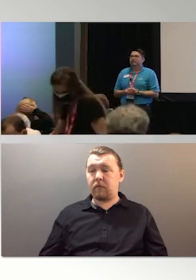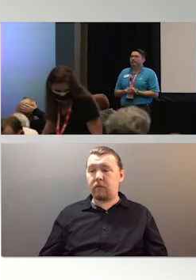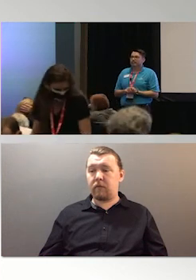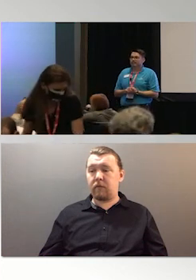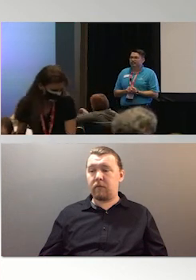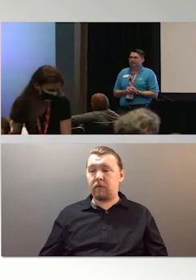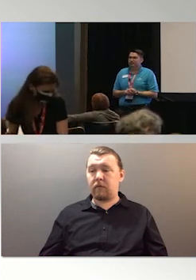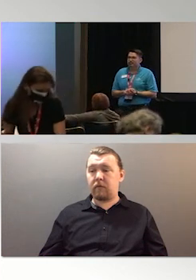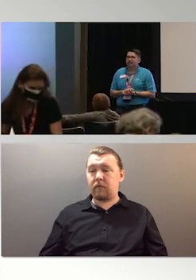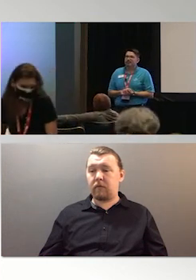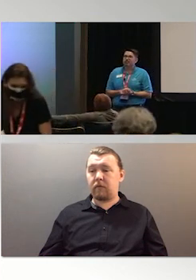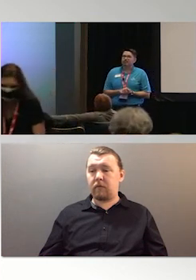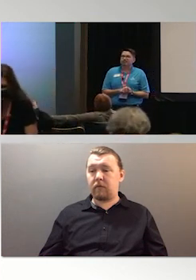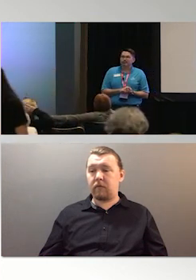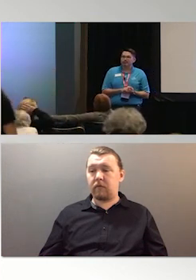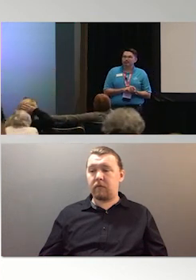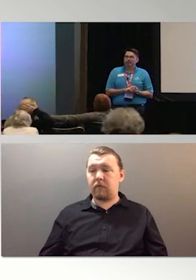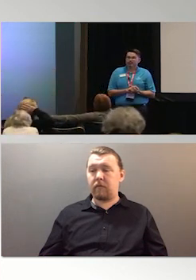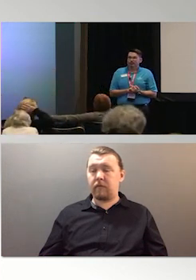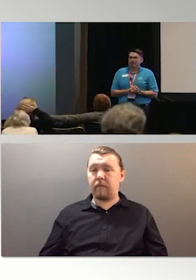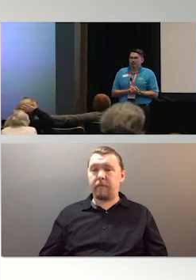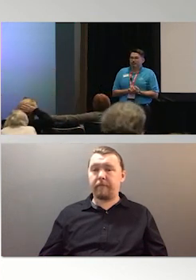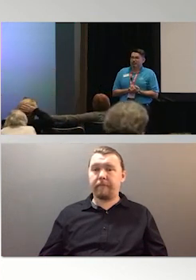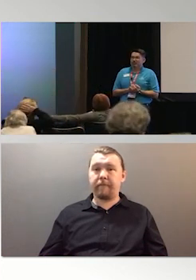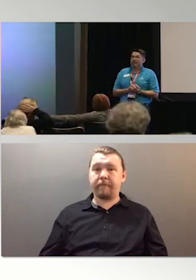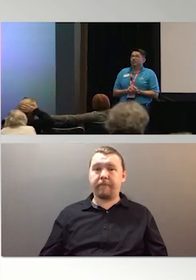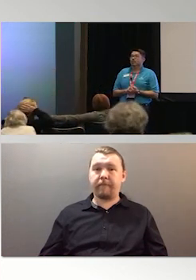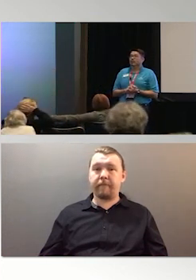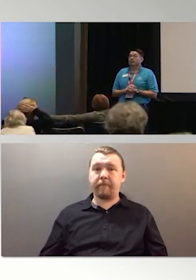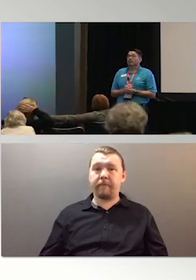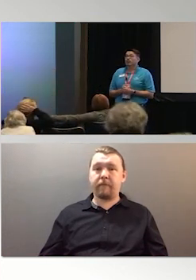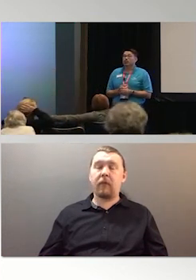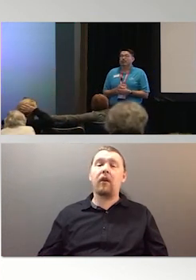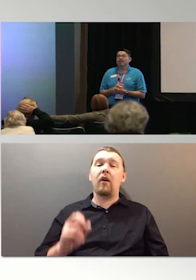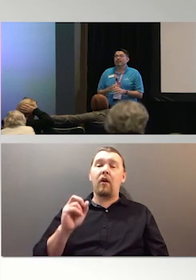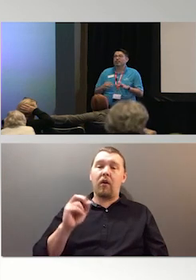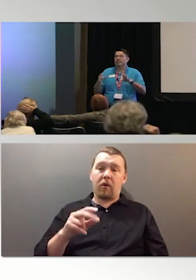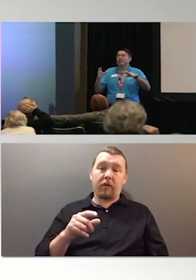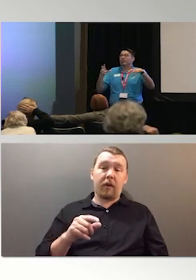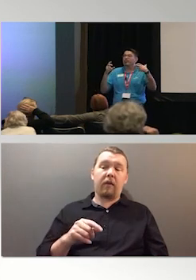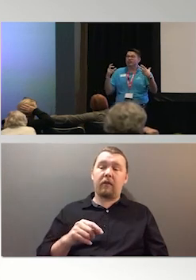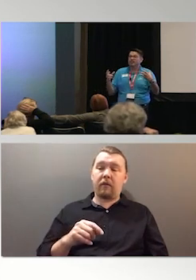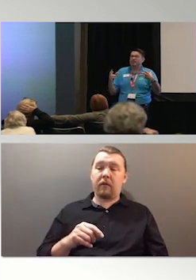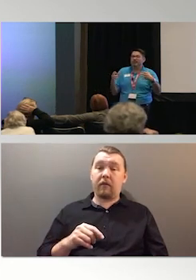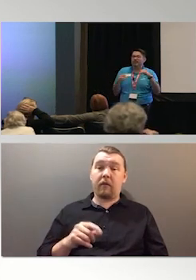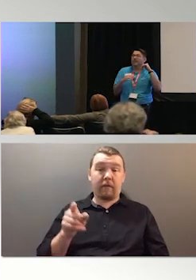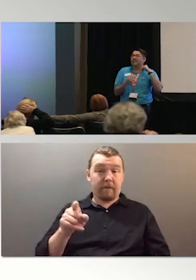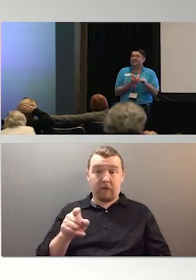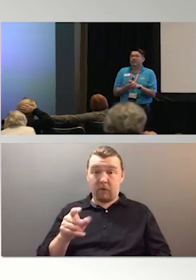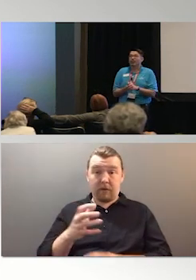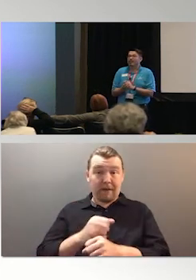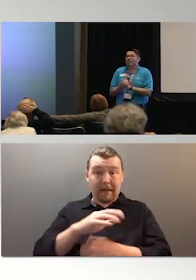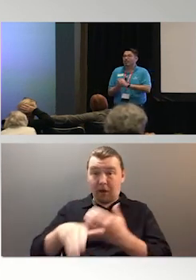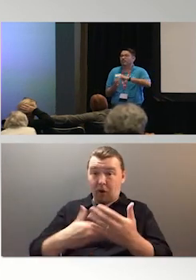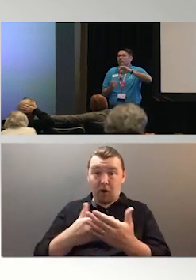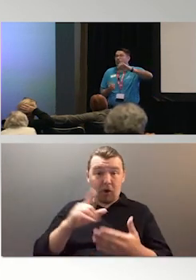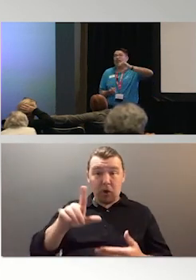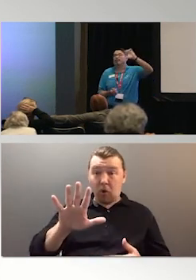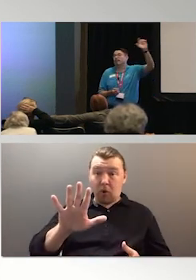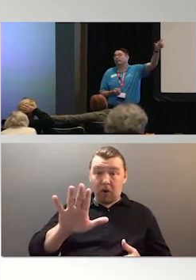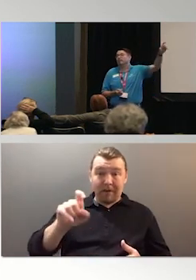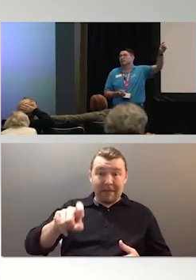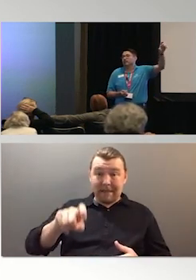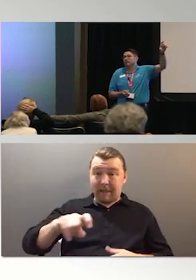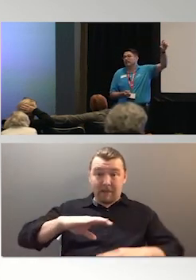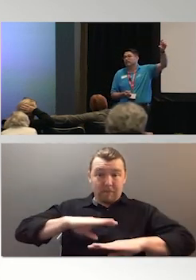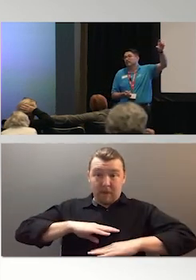therapies. So I'm wondering, like, in the case of the so you're in a great, if you're getting all your needs met, this is a great point for whatever